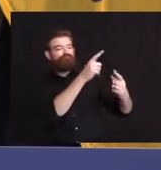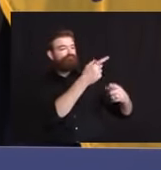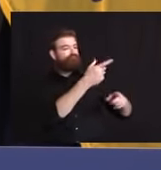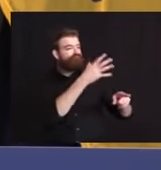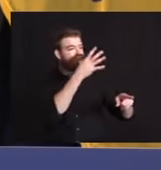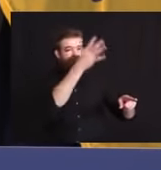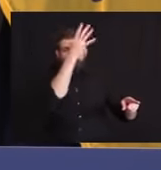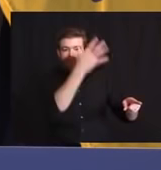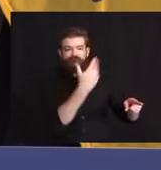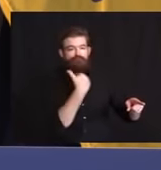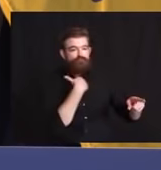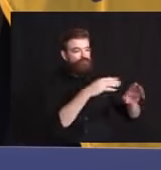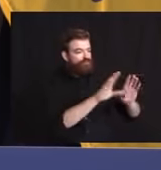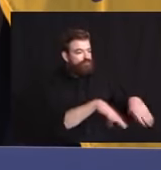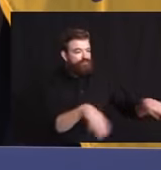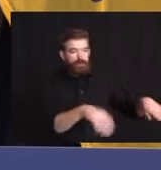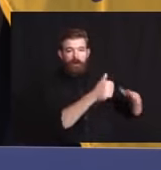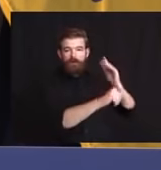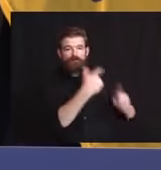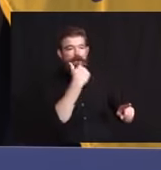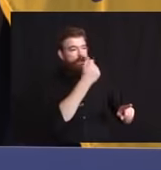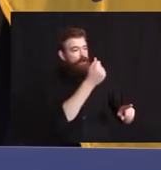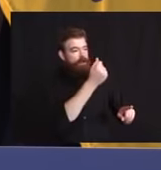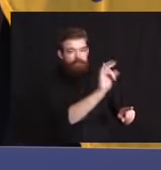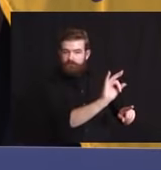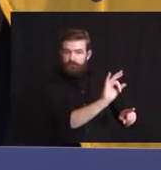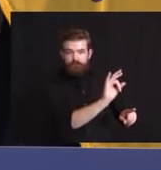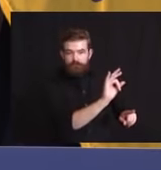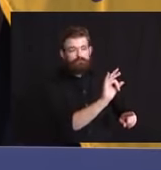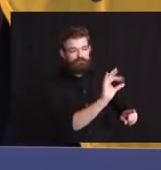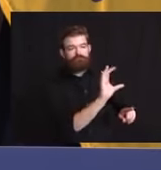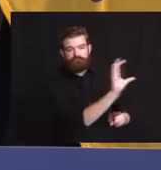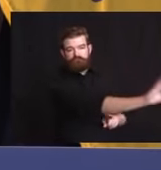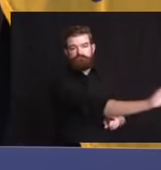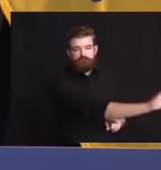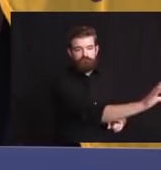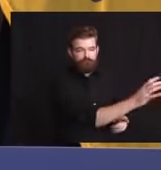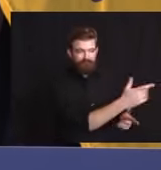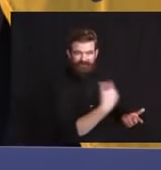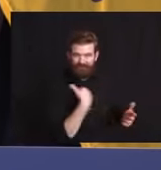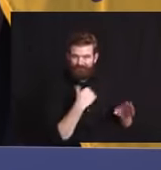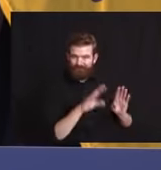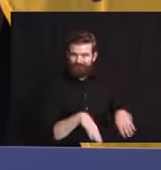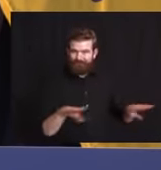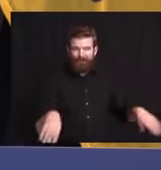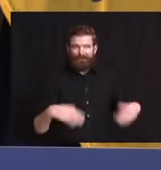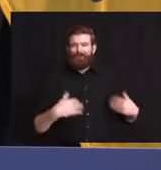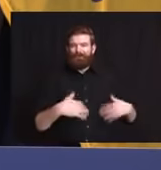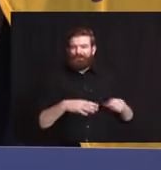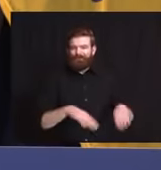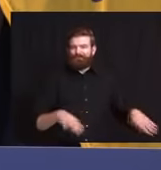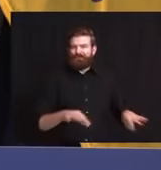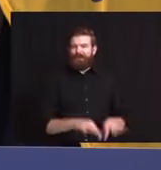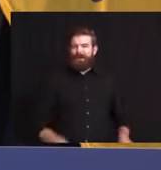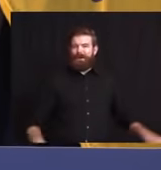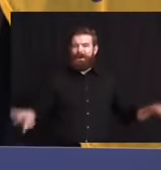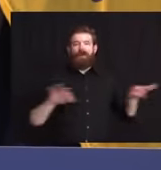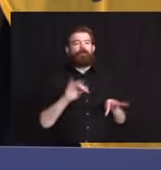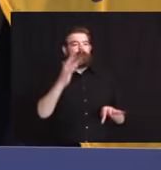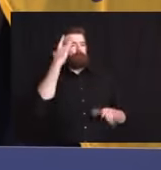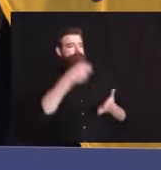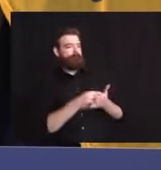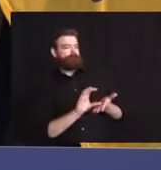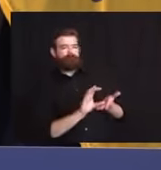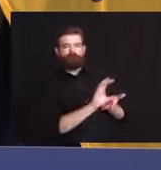get there. I'd say a couple of other things. I didn't set the tax filing dates or when you get your refunds, right? So you